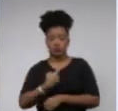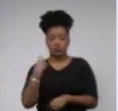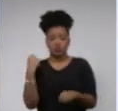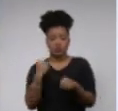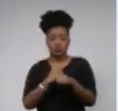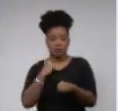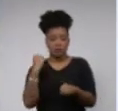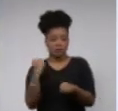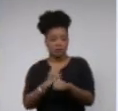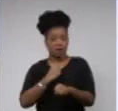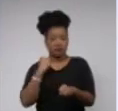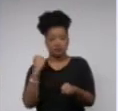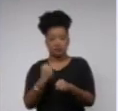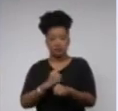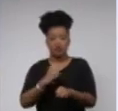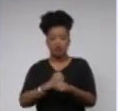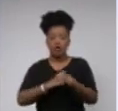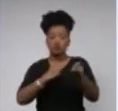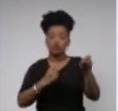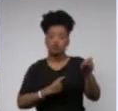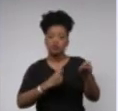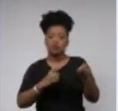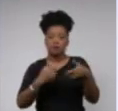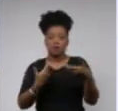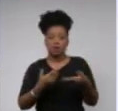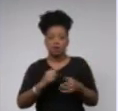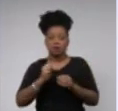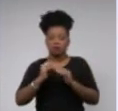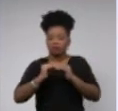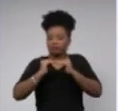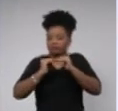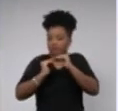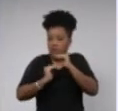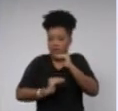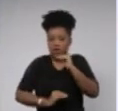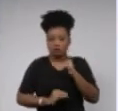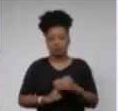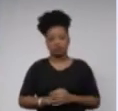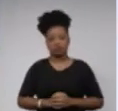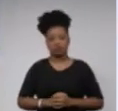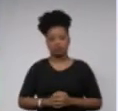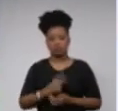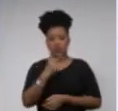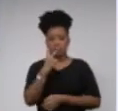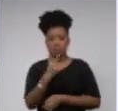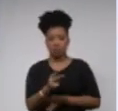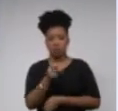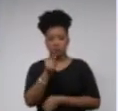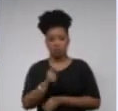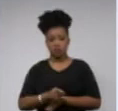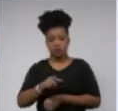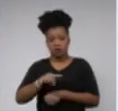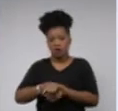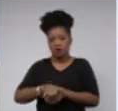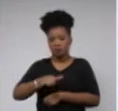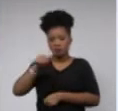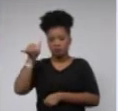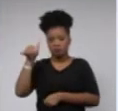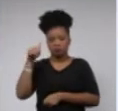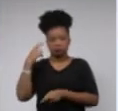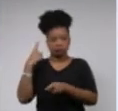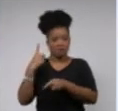Matanzas, 11 to Ciego de Ávila, and 3 to Camagüey. Thus, Cuba accumulates